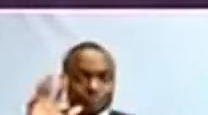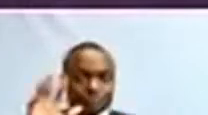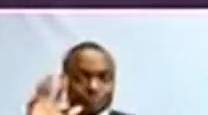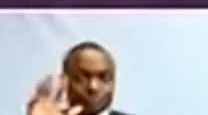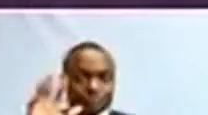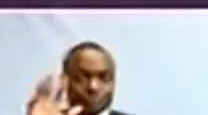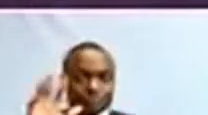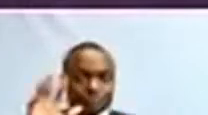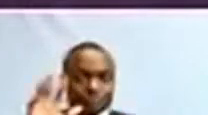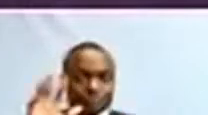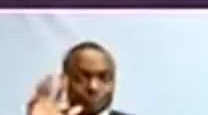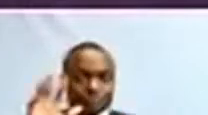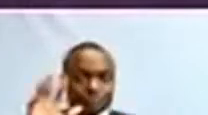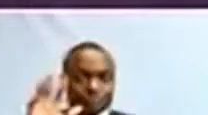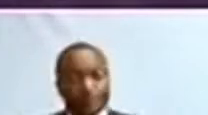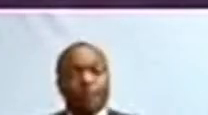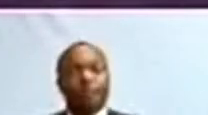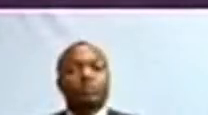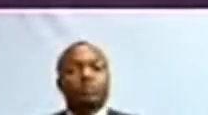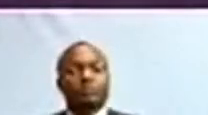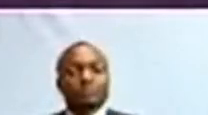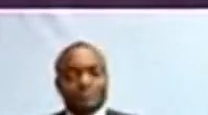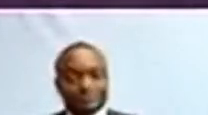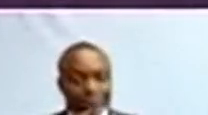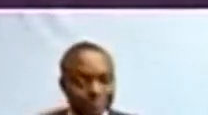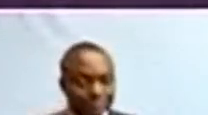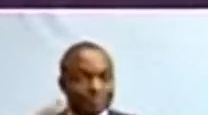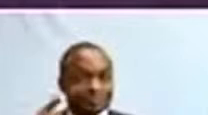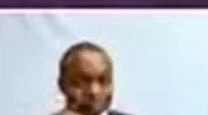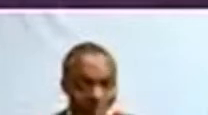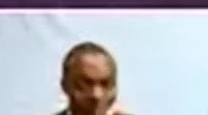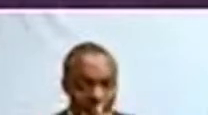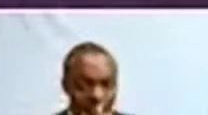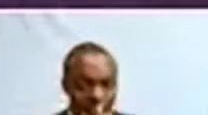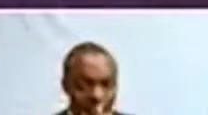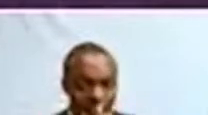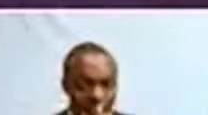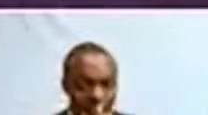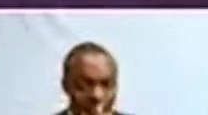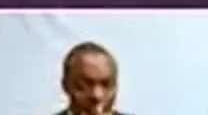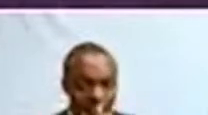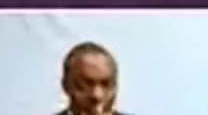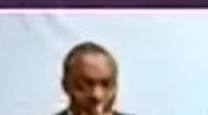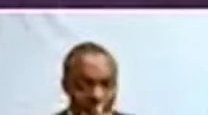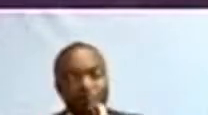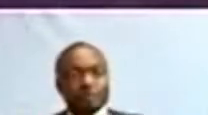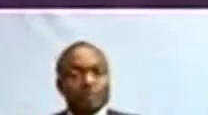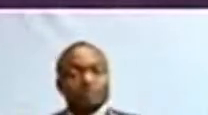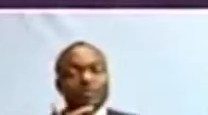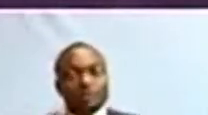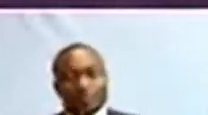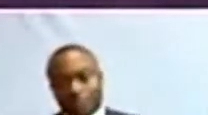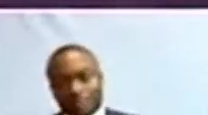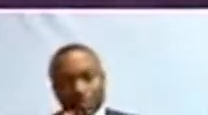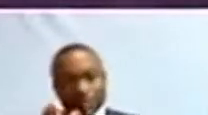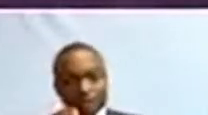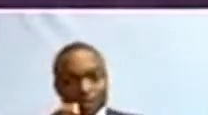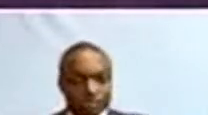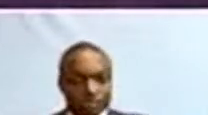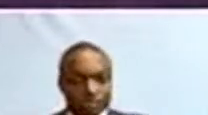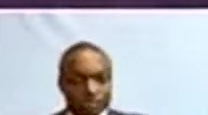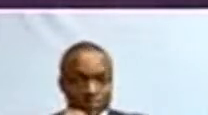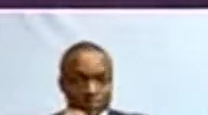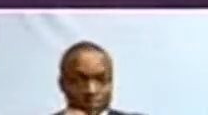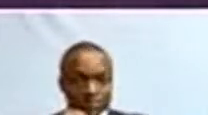in Fanyanga, Mulikita, and they were considering the impact of climate change in Zambia. We also had a committee on national guidance